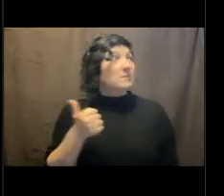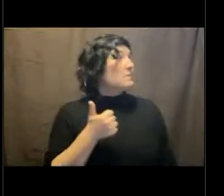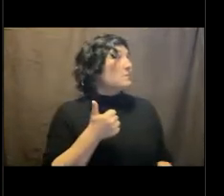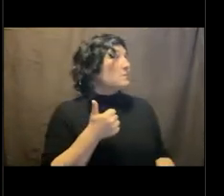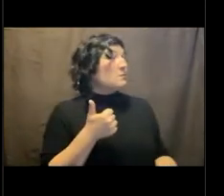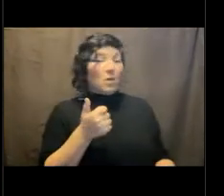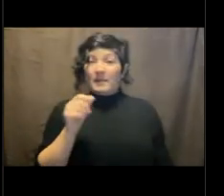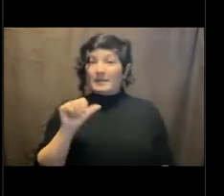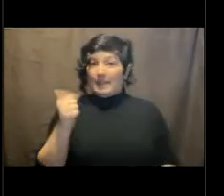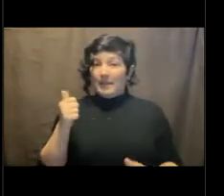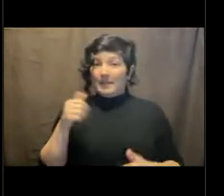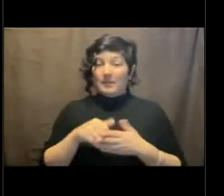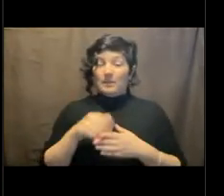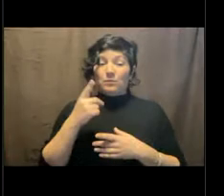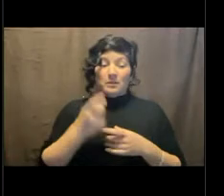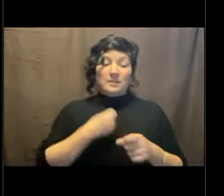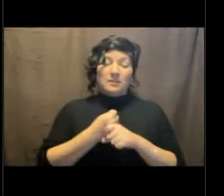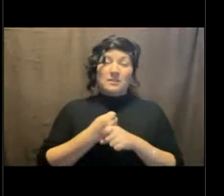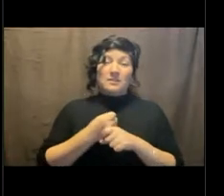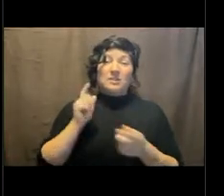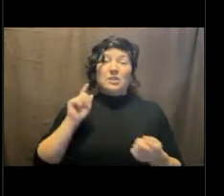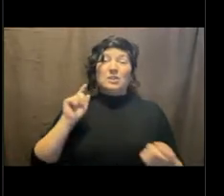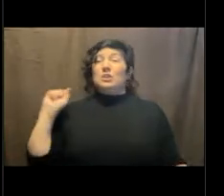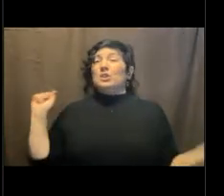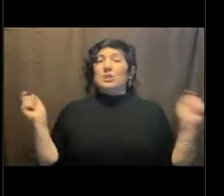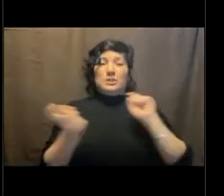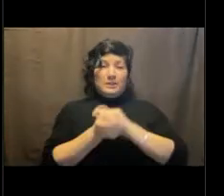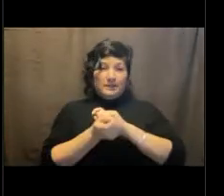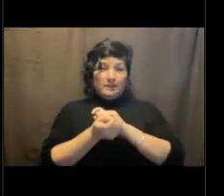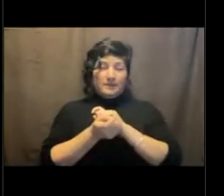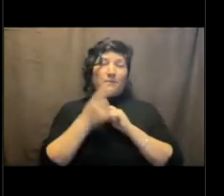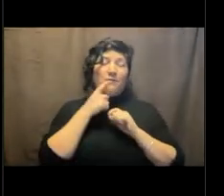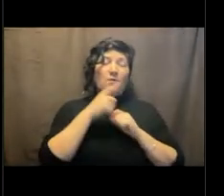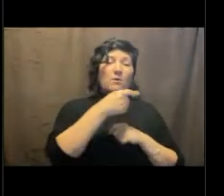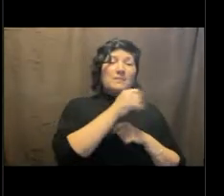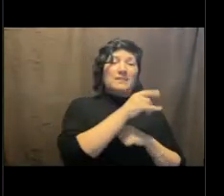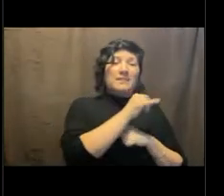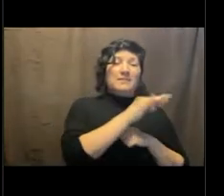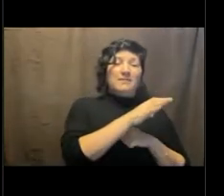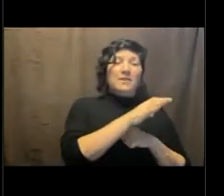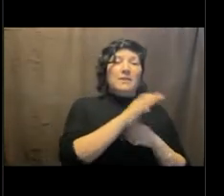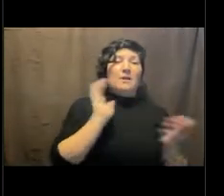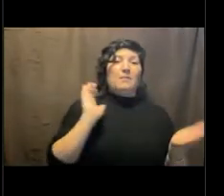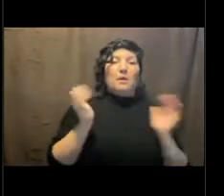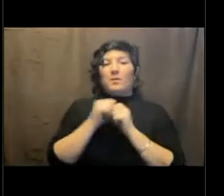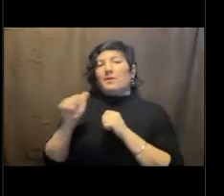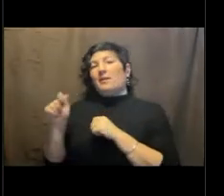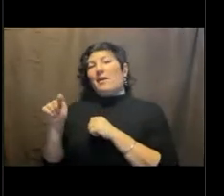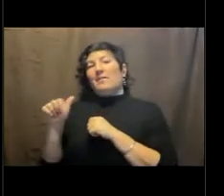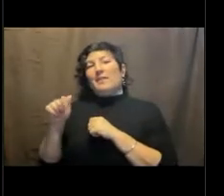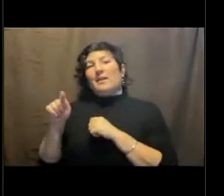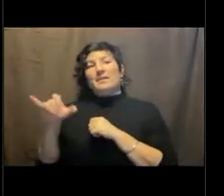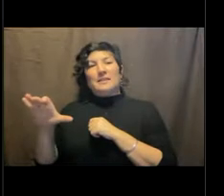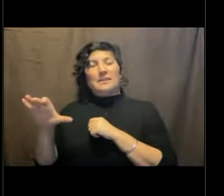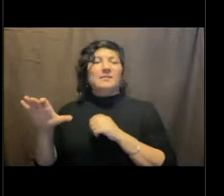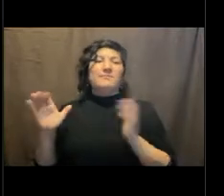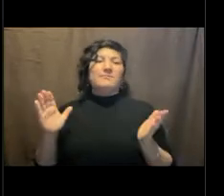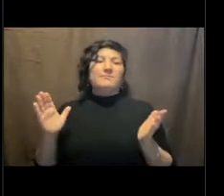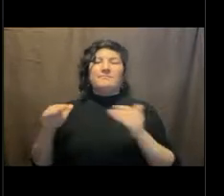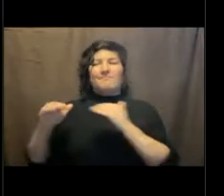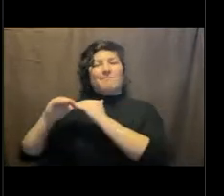in a single year. So we've seen dramatic changes in the Pacific population relative to the Atlantic populations, which seem to be mostly